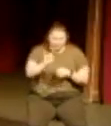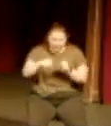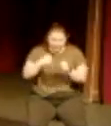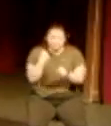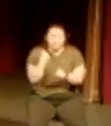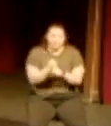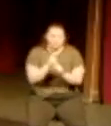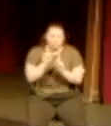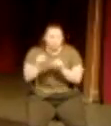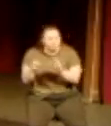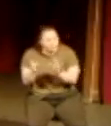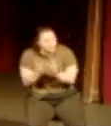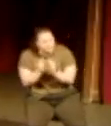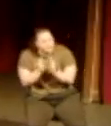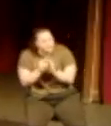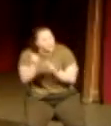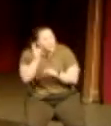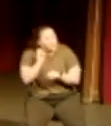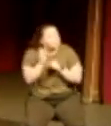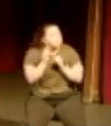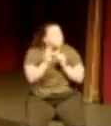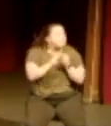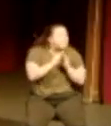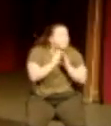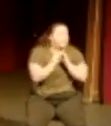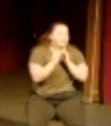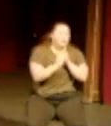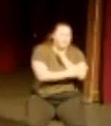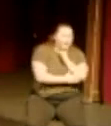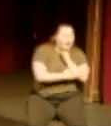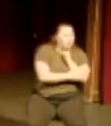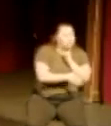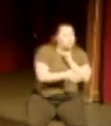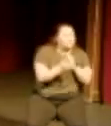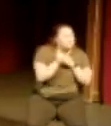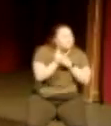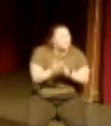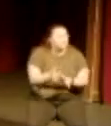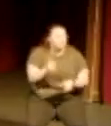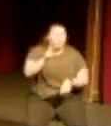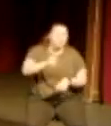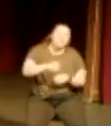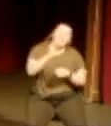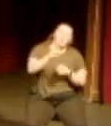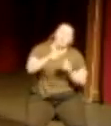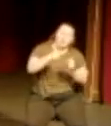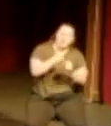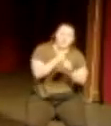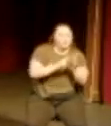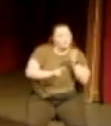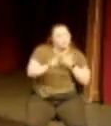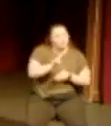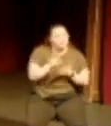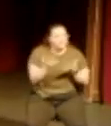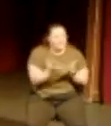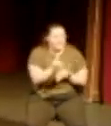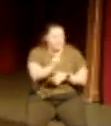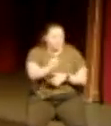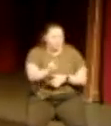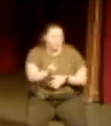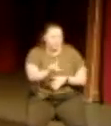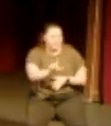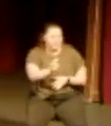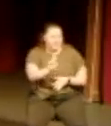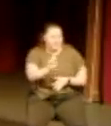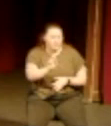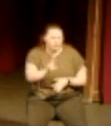and heard city and county leaders talking about, we need a four-year university in Tulare County and so forth. And so finally, we just